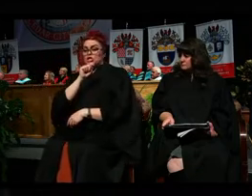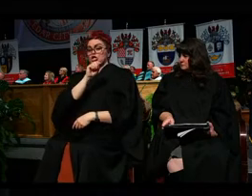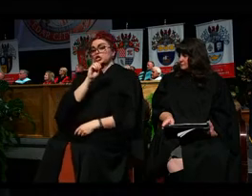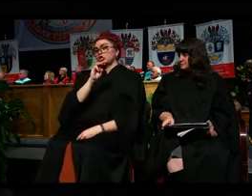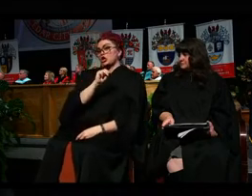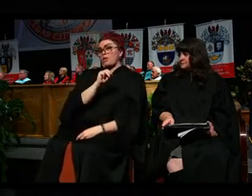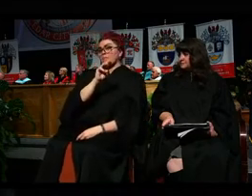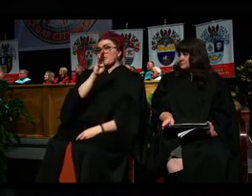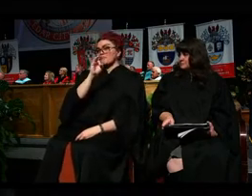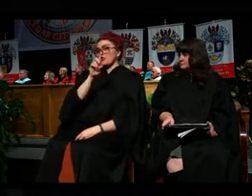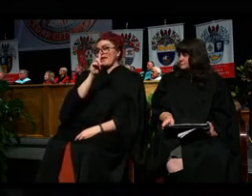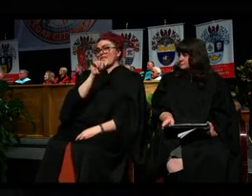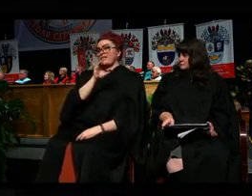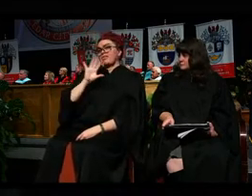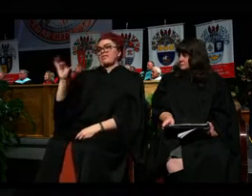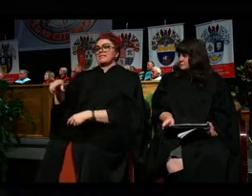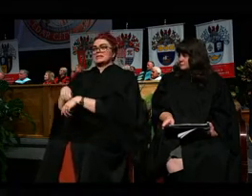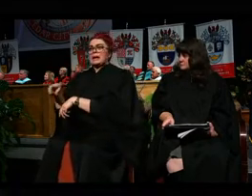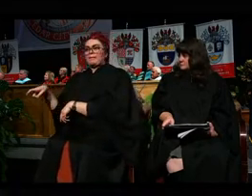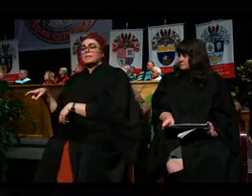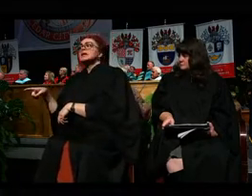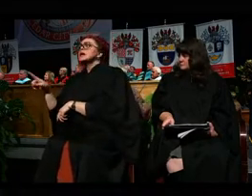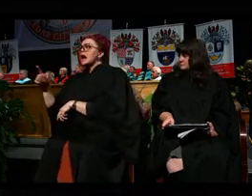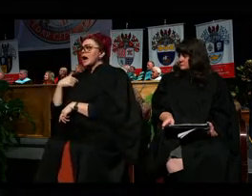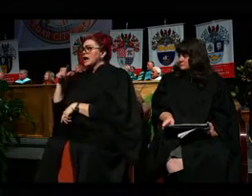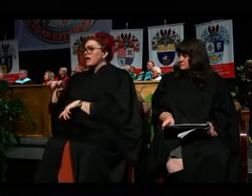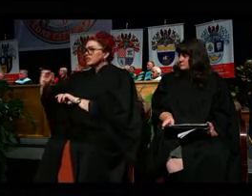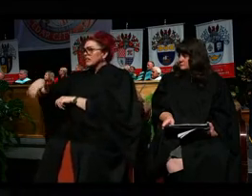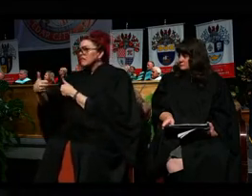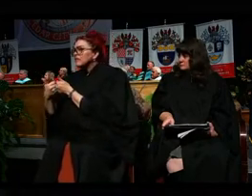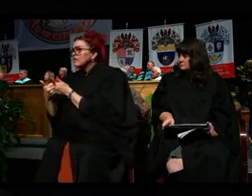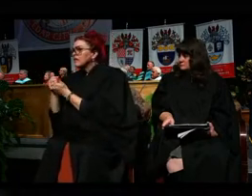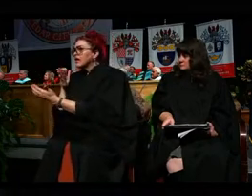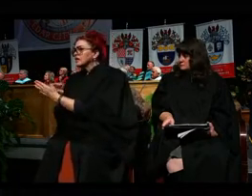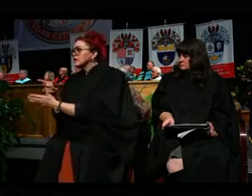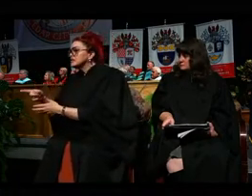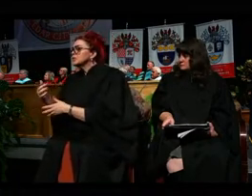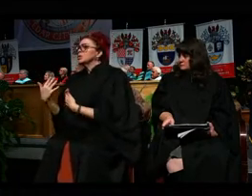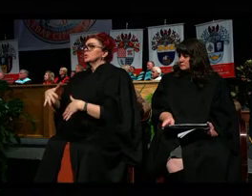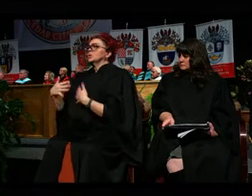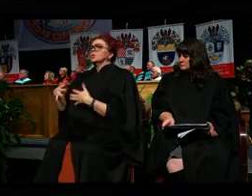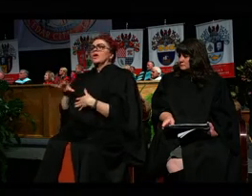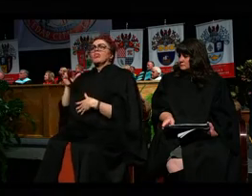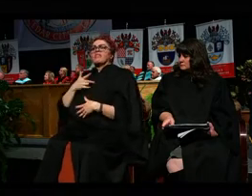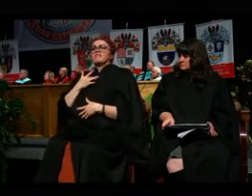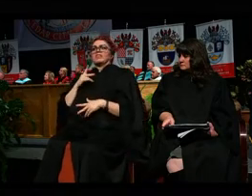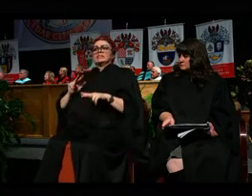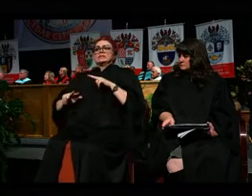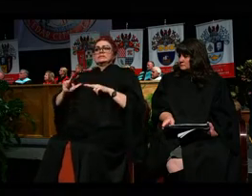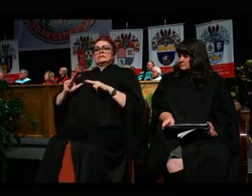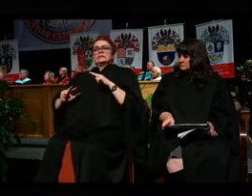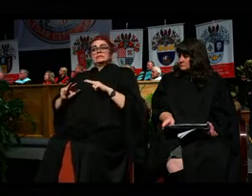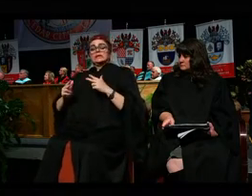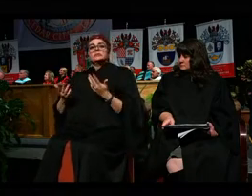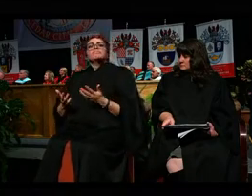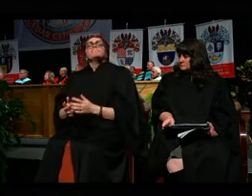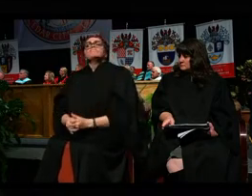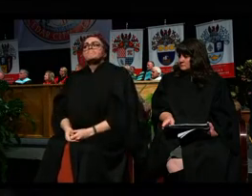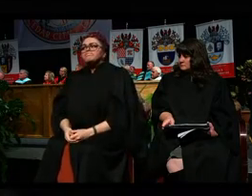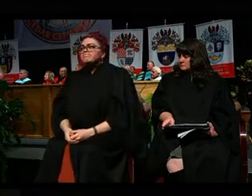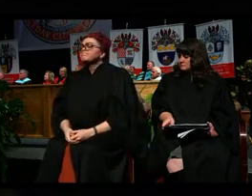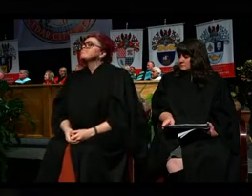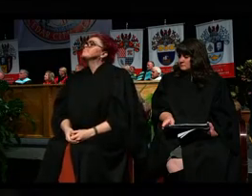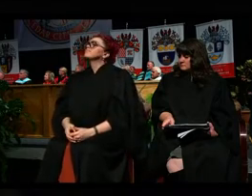man. And I was brought in to compete against him. And you can imagine the awkwardness of that.